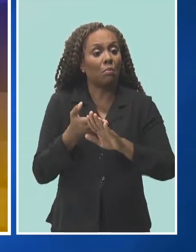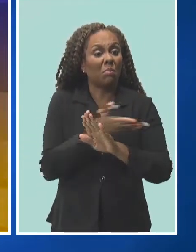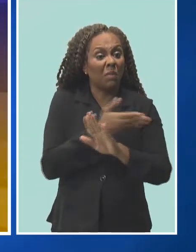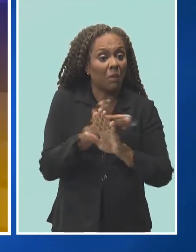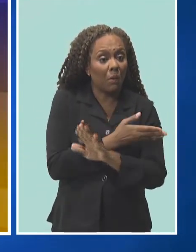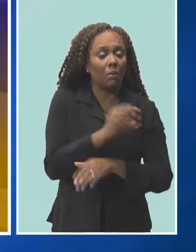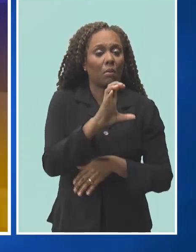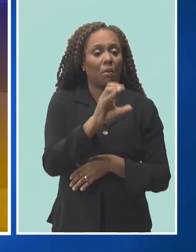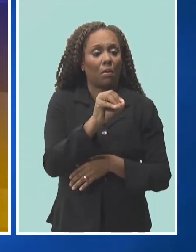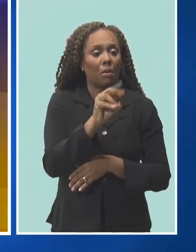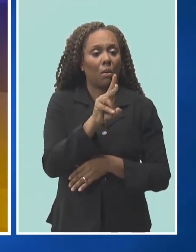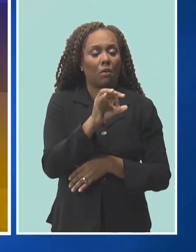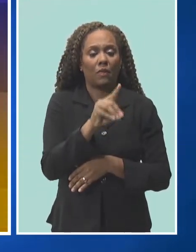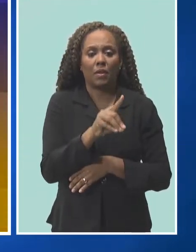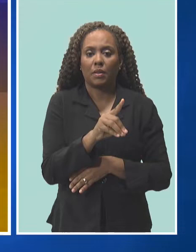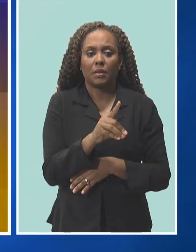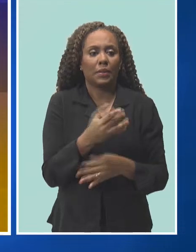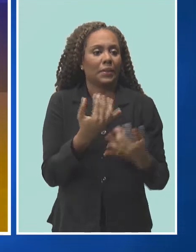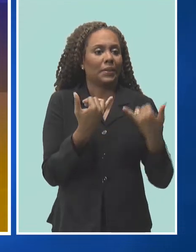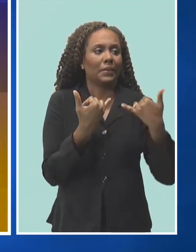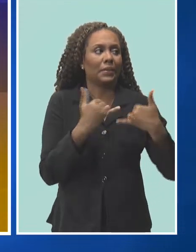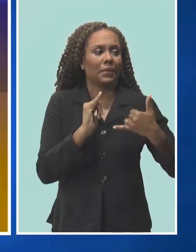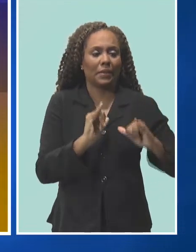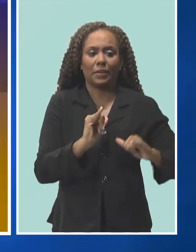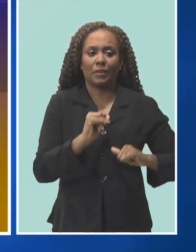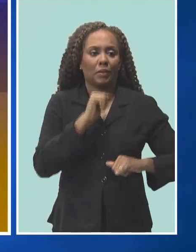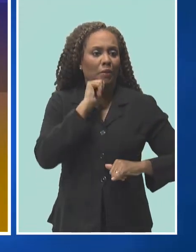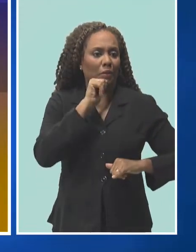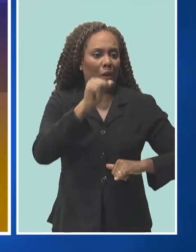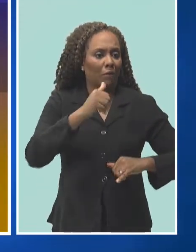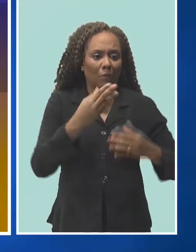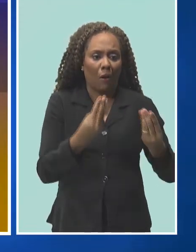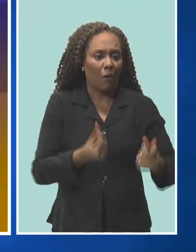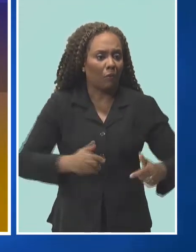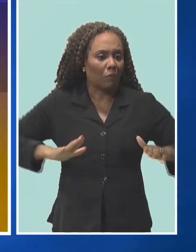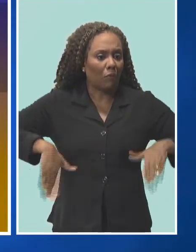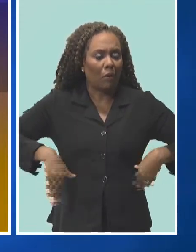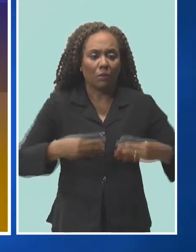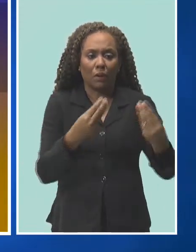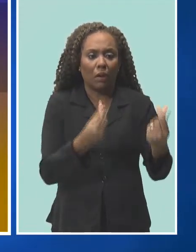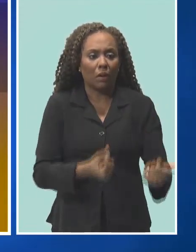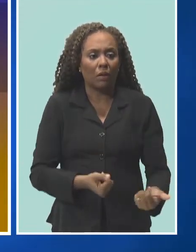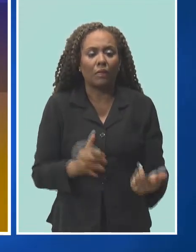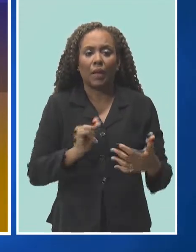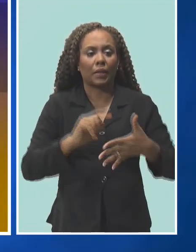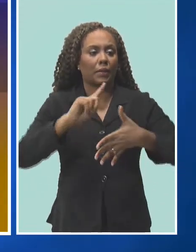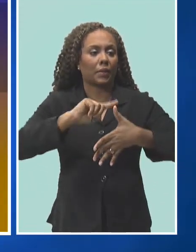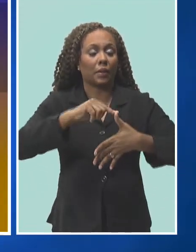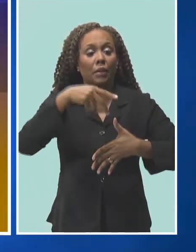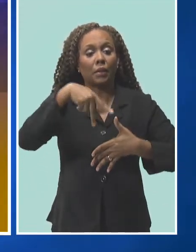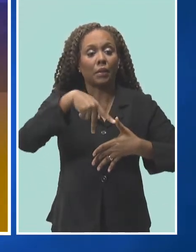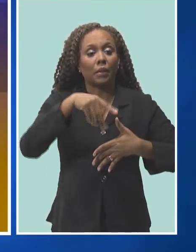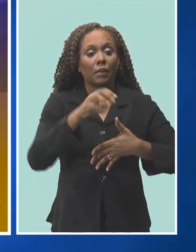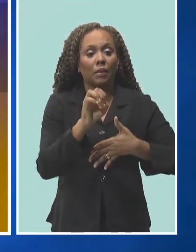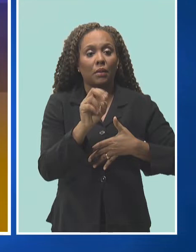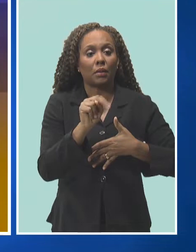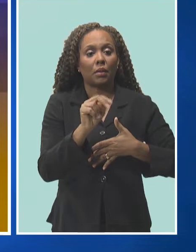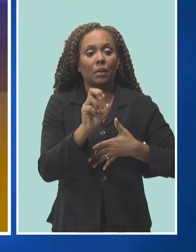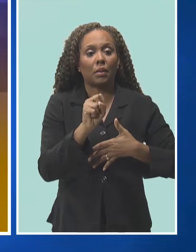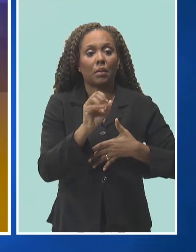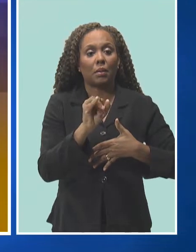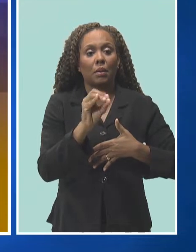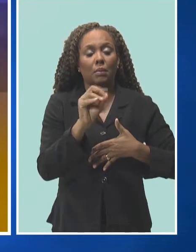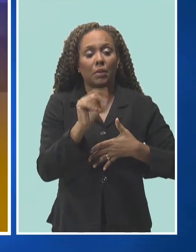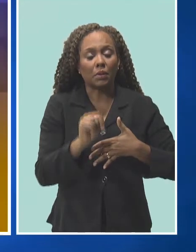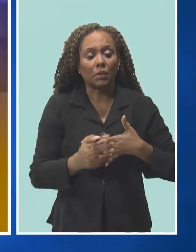addressed, which are still outstanding. And some of those issues include pensions. Some of those